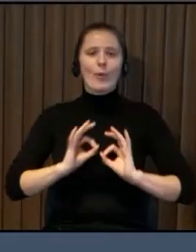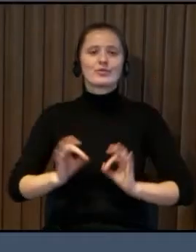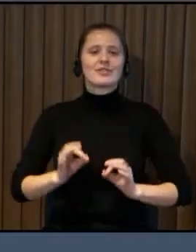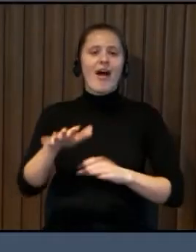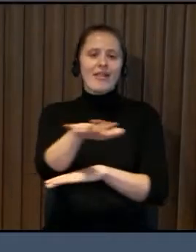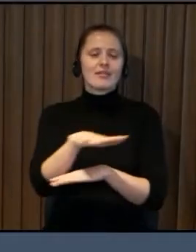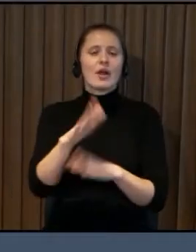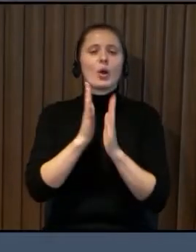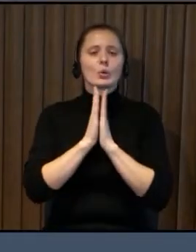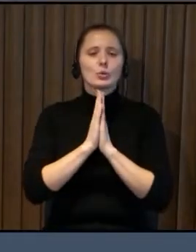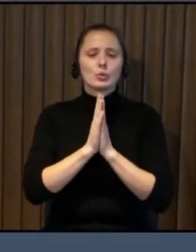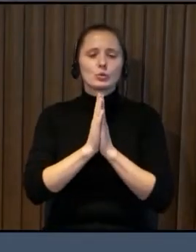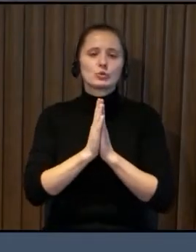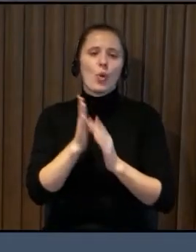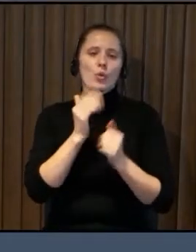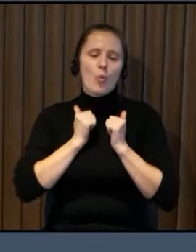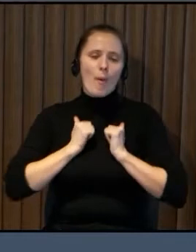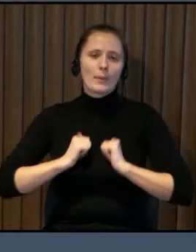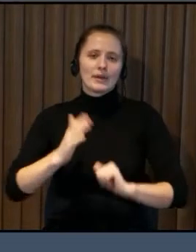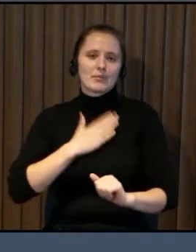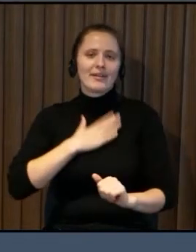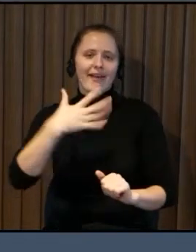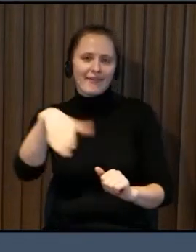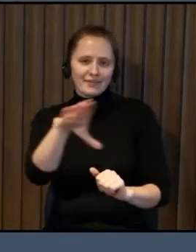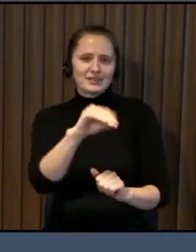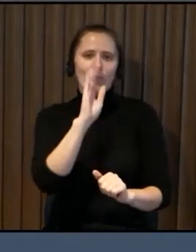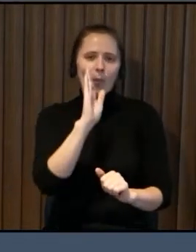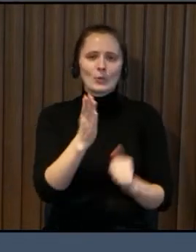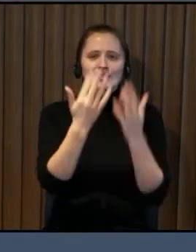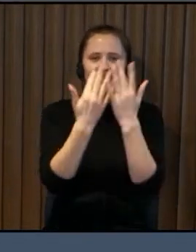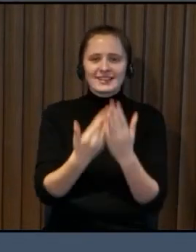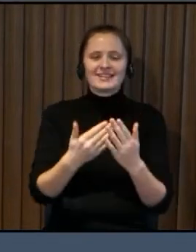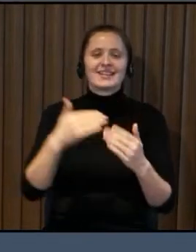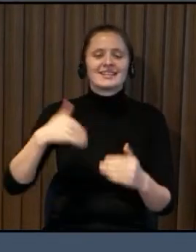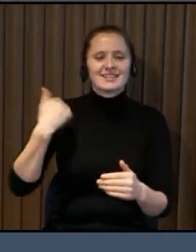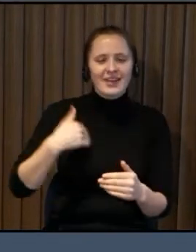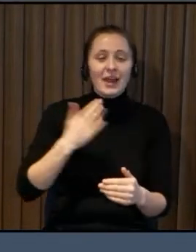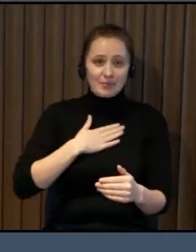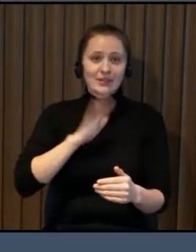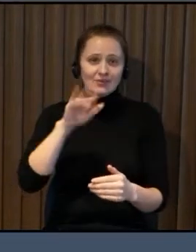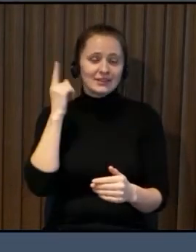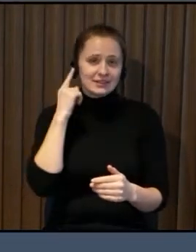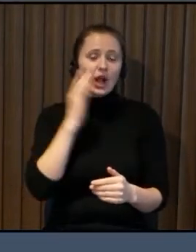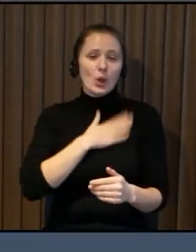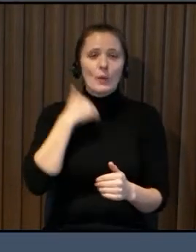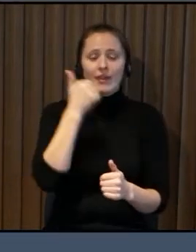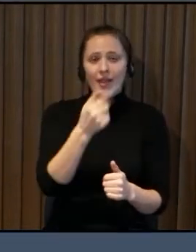digital environment, not as professional as you are, maybe.